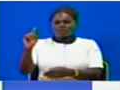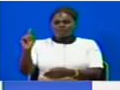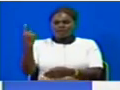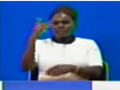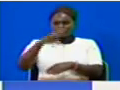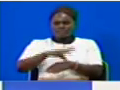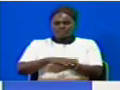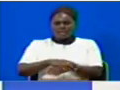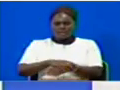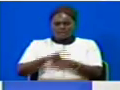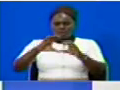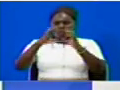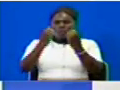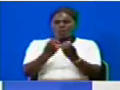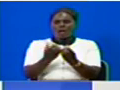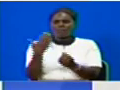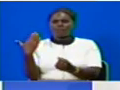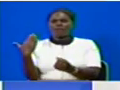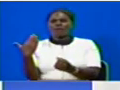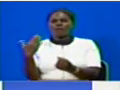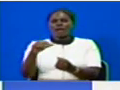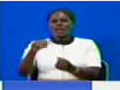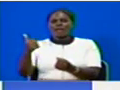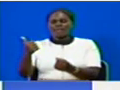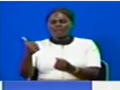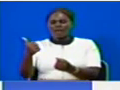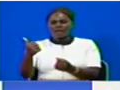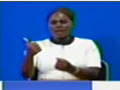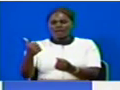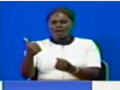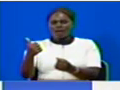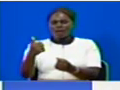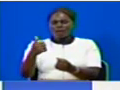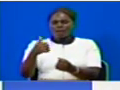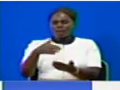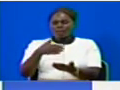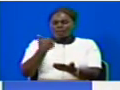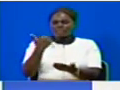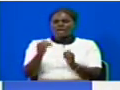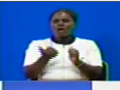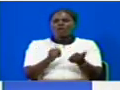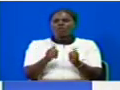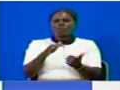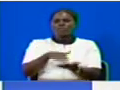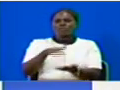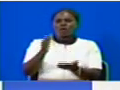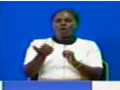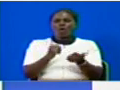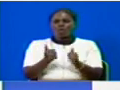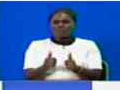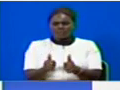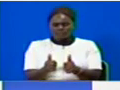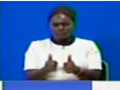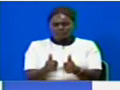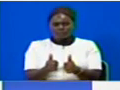global standard product, an alternative to the OEM, which is much more competitive and as good as in quality